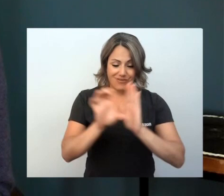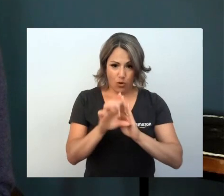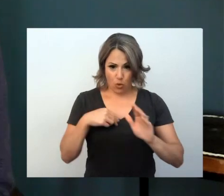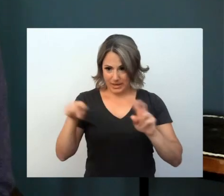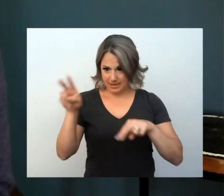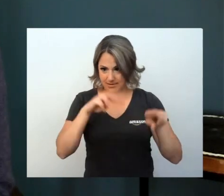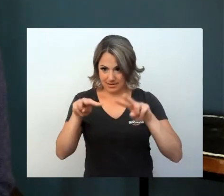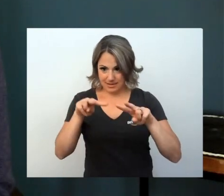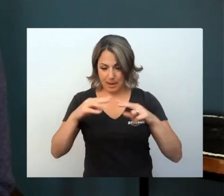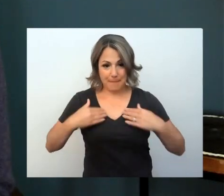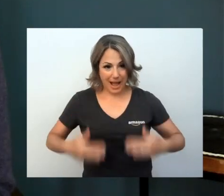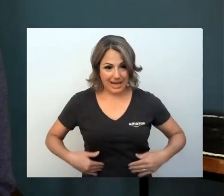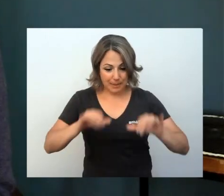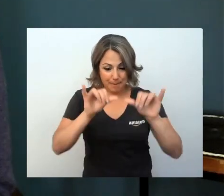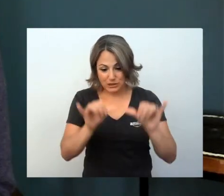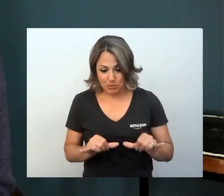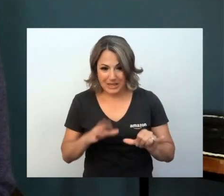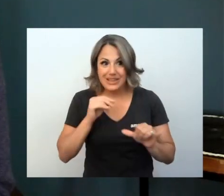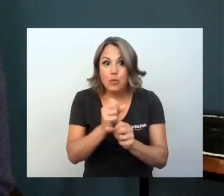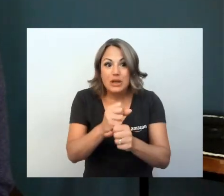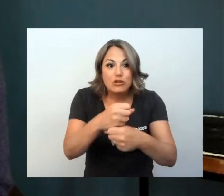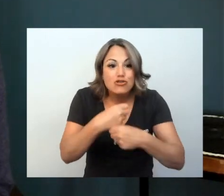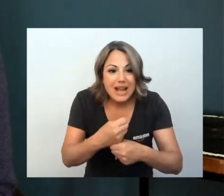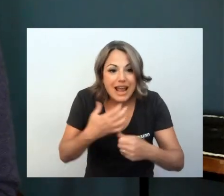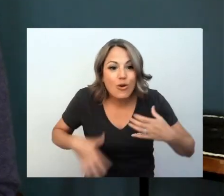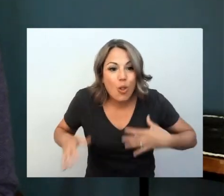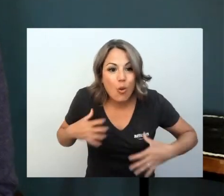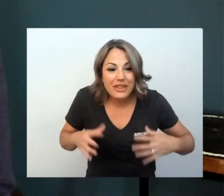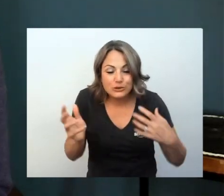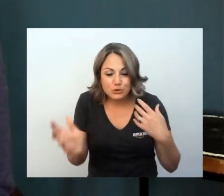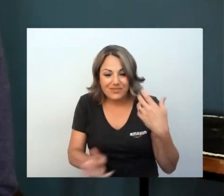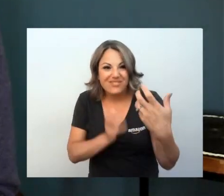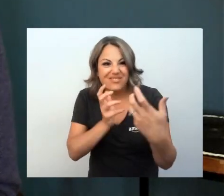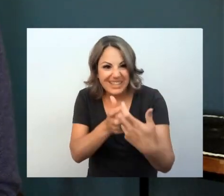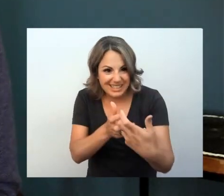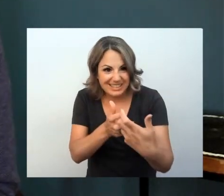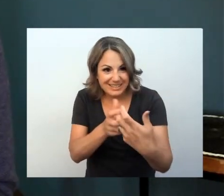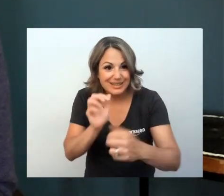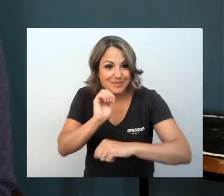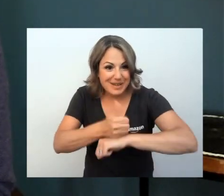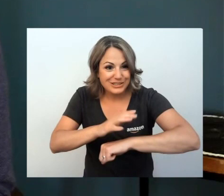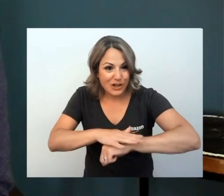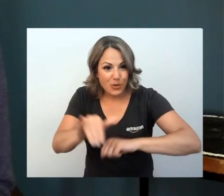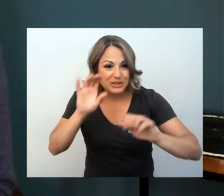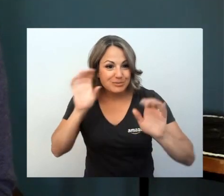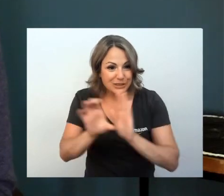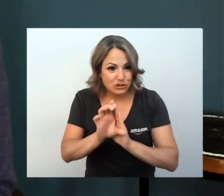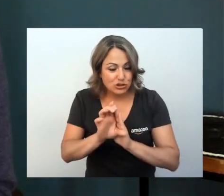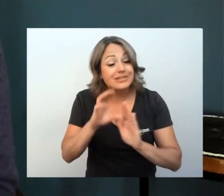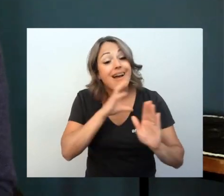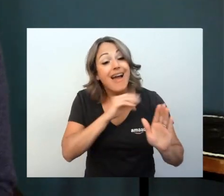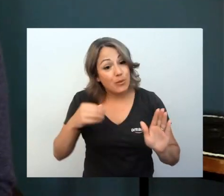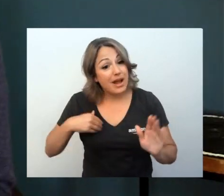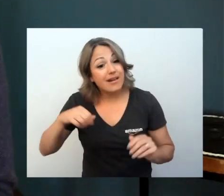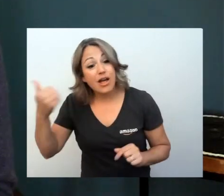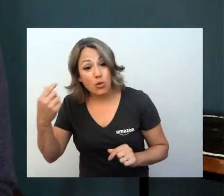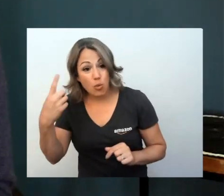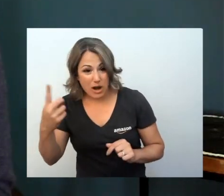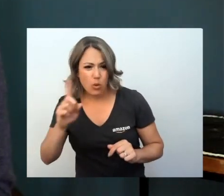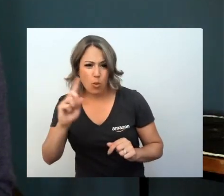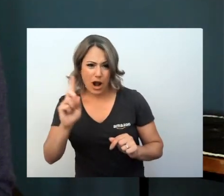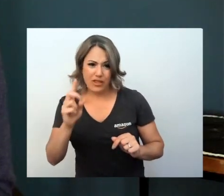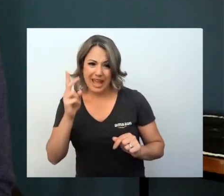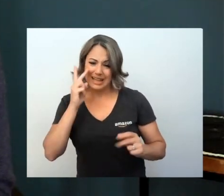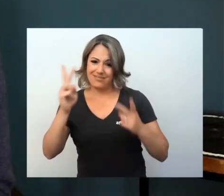body measurements and create a garment that's custom made to fit them. We also have an experience where they can visualize the t-shirt on